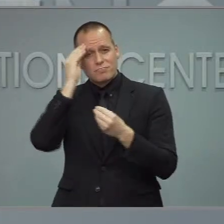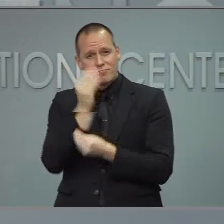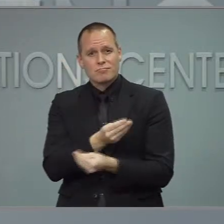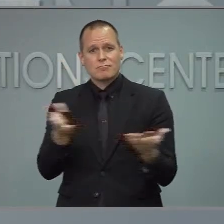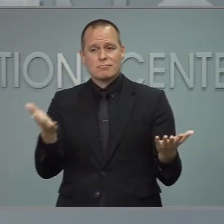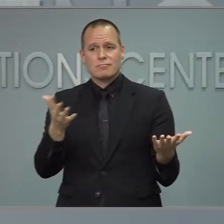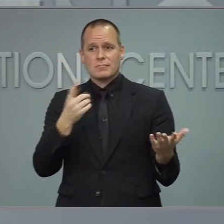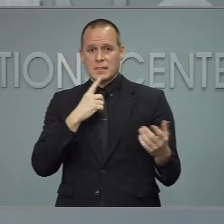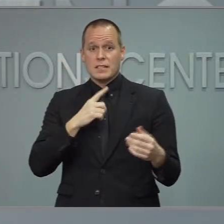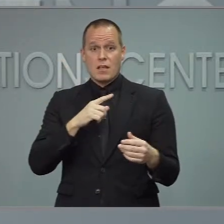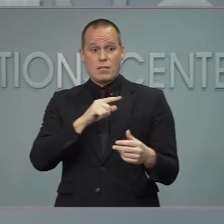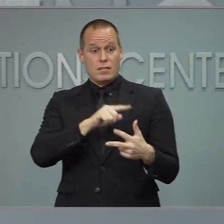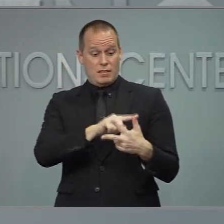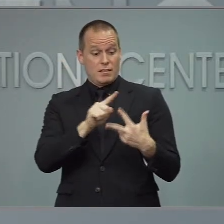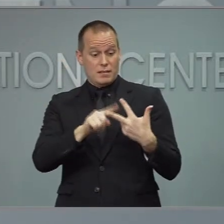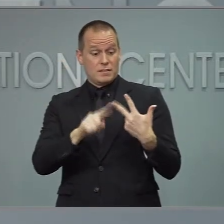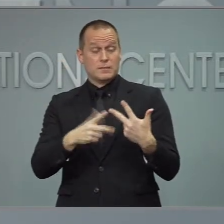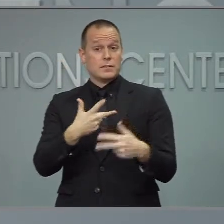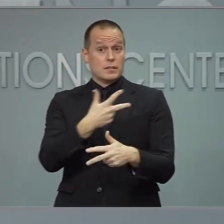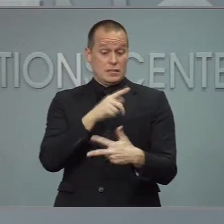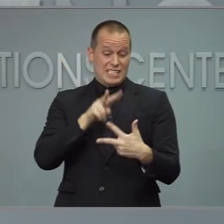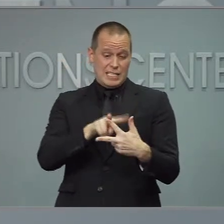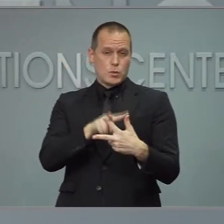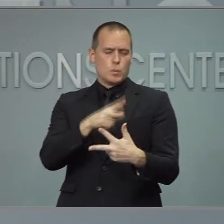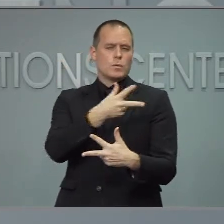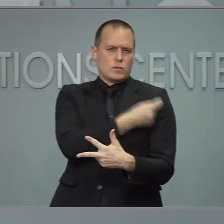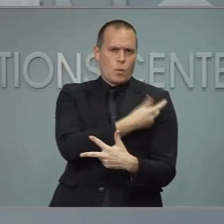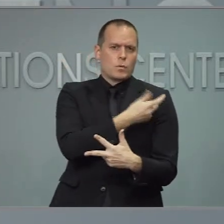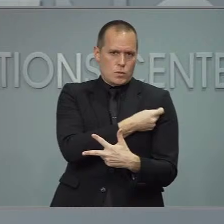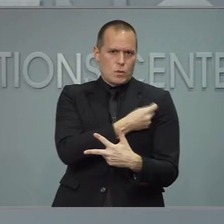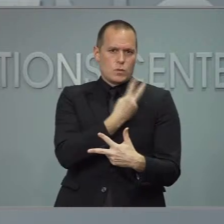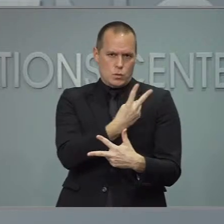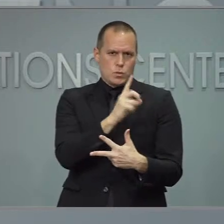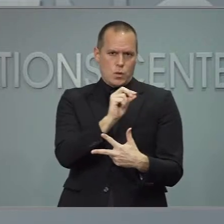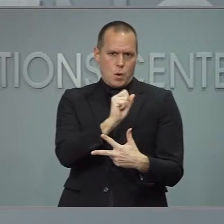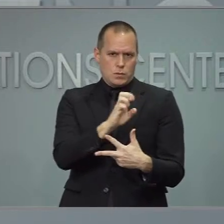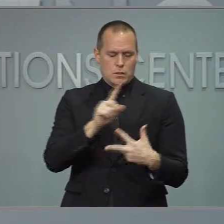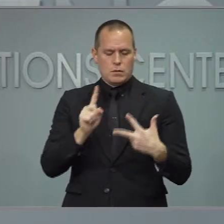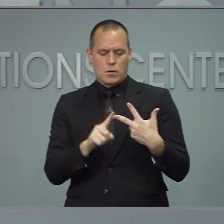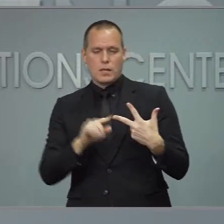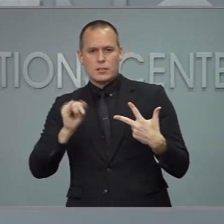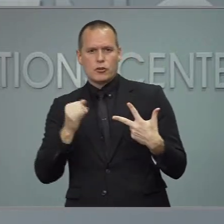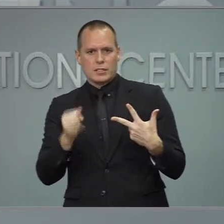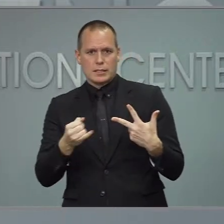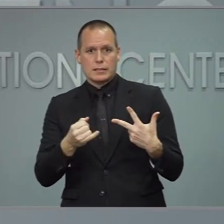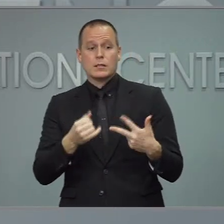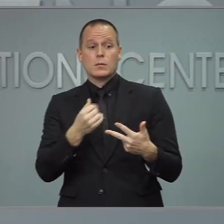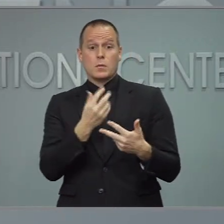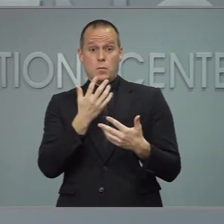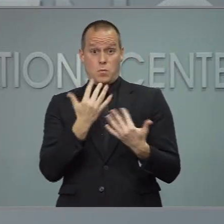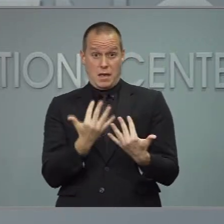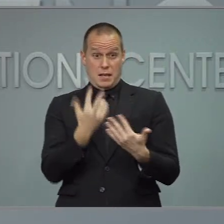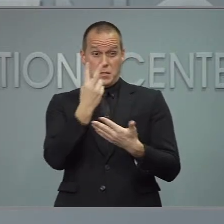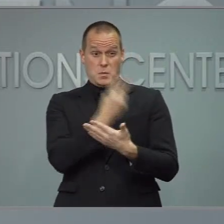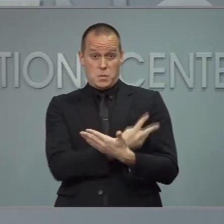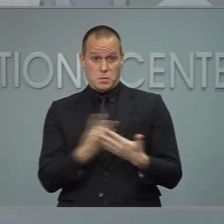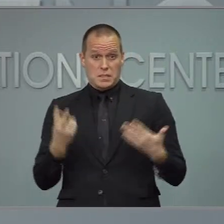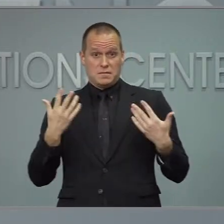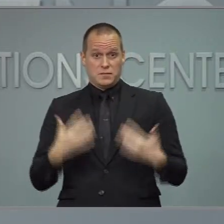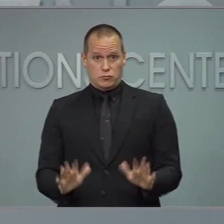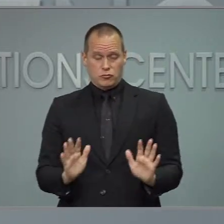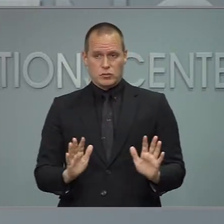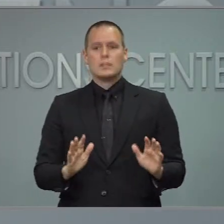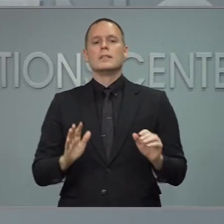fully vaccinated, that means either 2 doses of the Pfizer and Moderna or taking the Johnson & Johnson vaccine, can